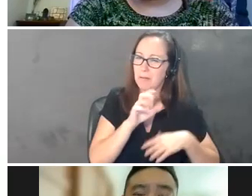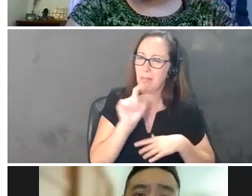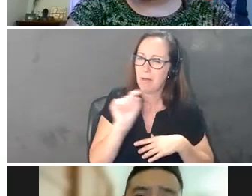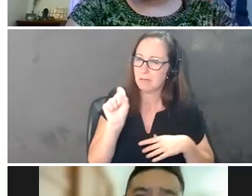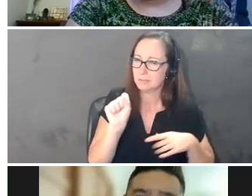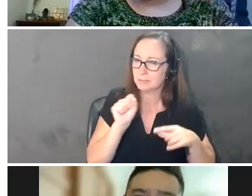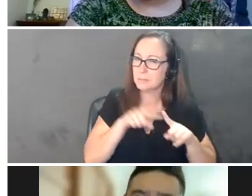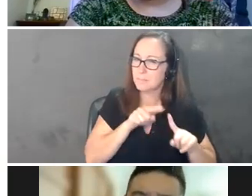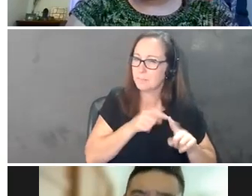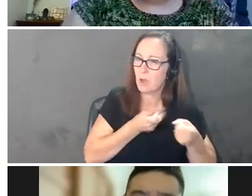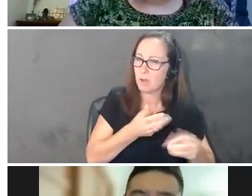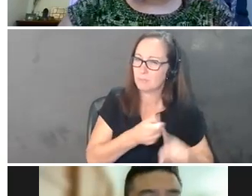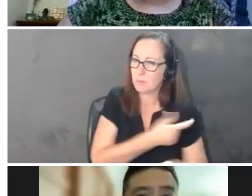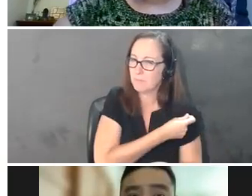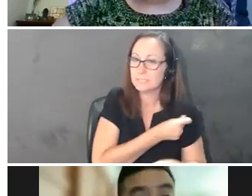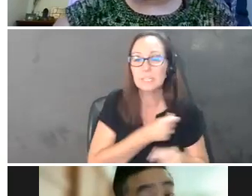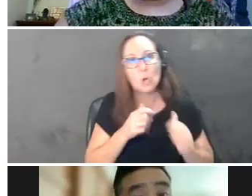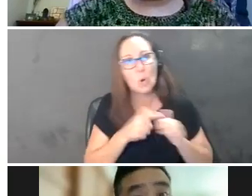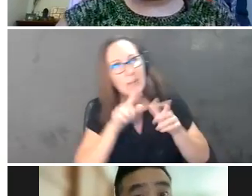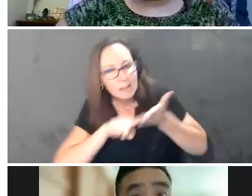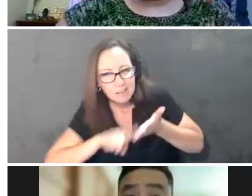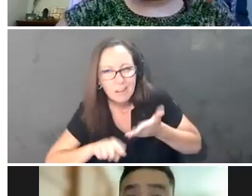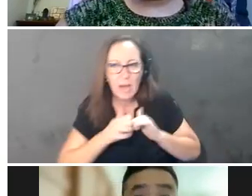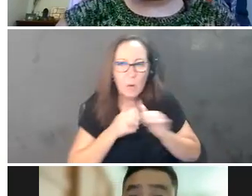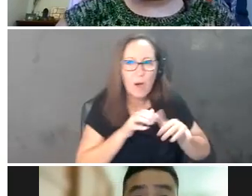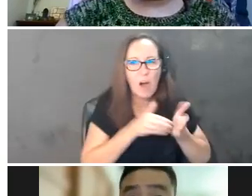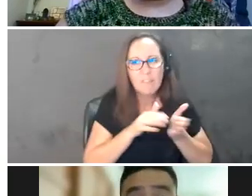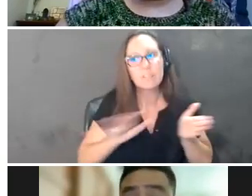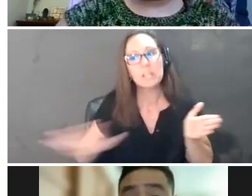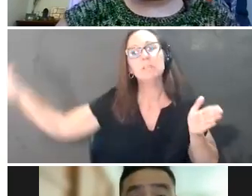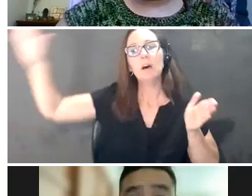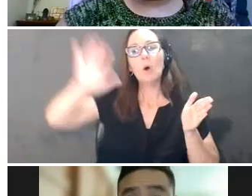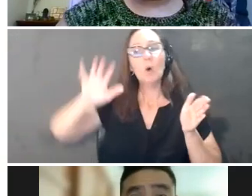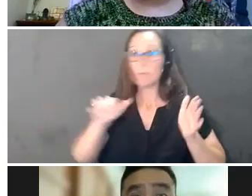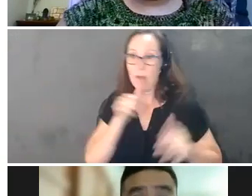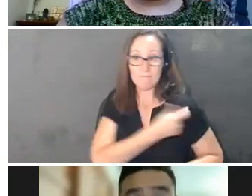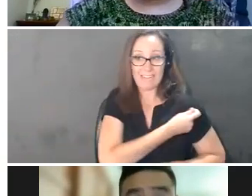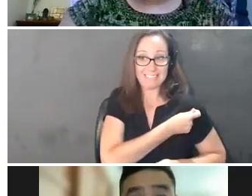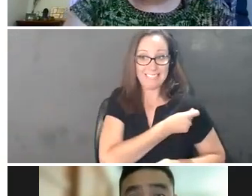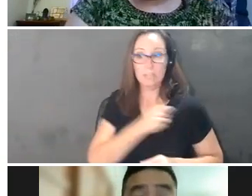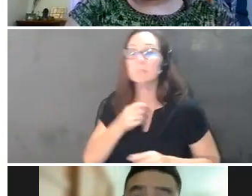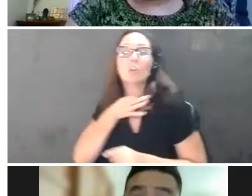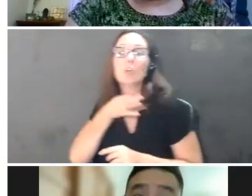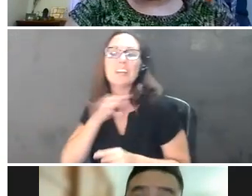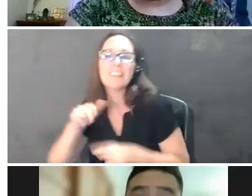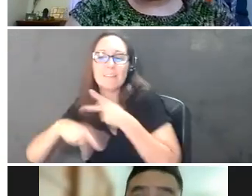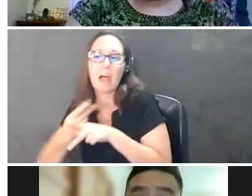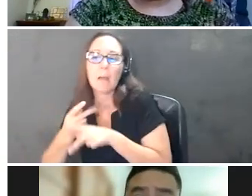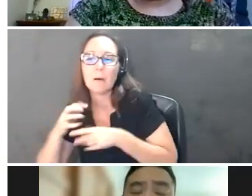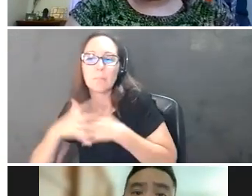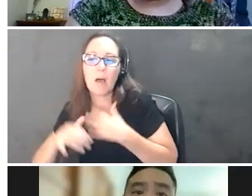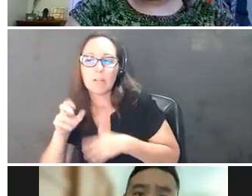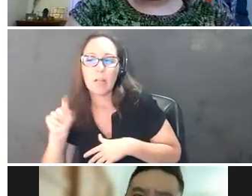They said, how often does that kind of blood clot just happen in general, just in the general community, no vaccine, no nothing? How often does that